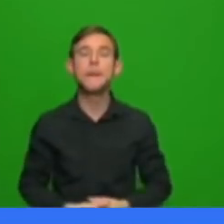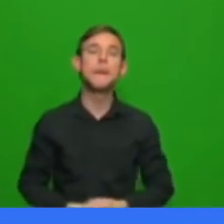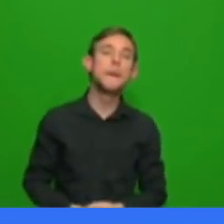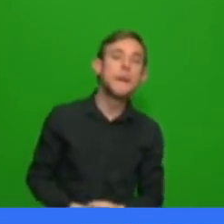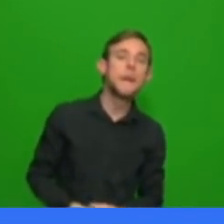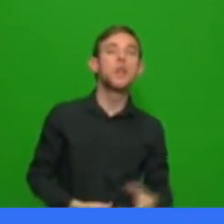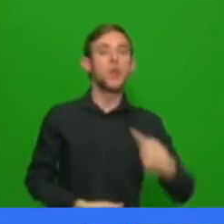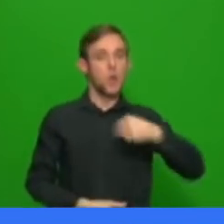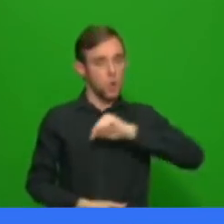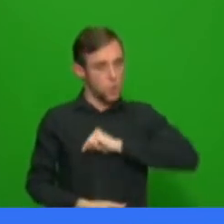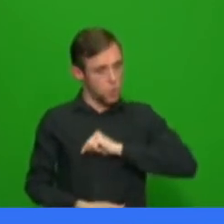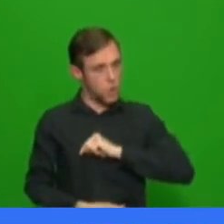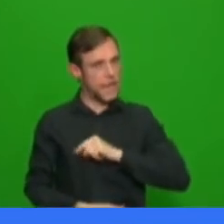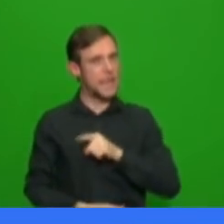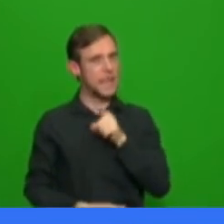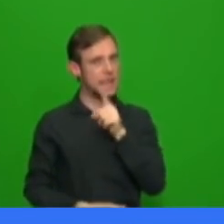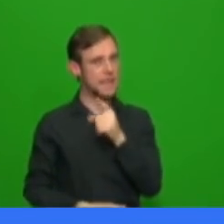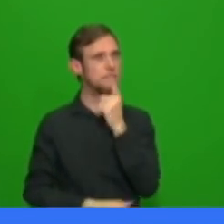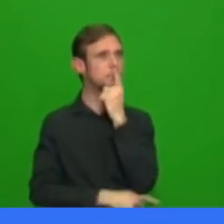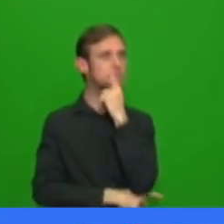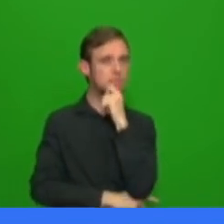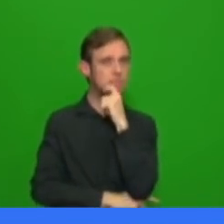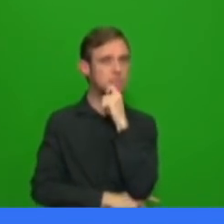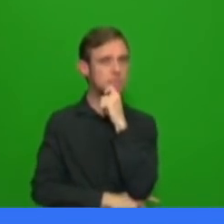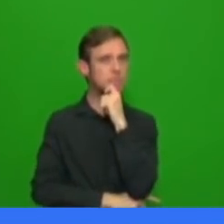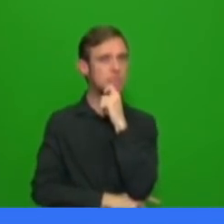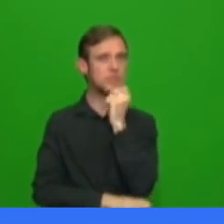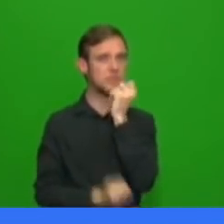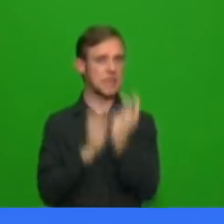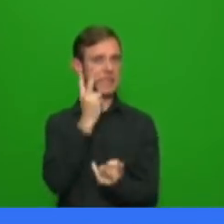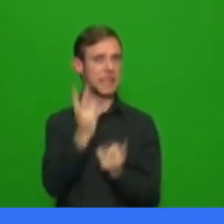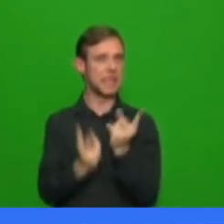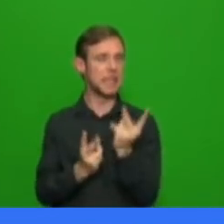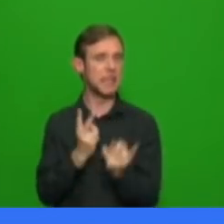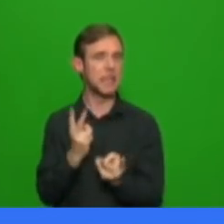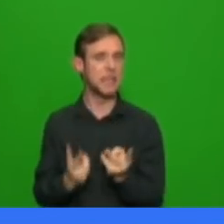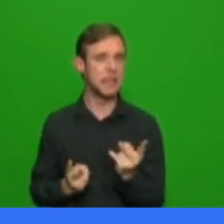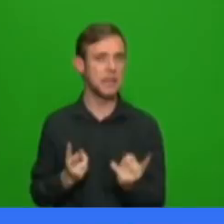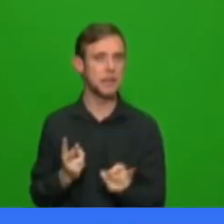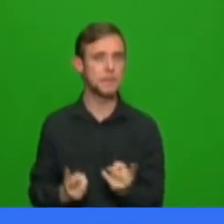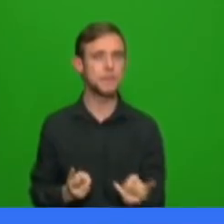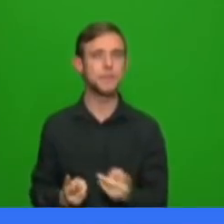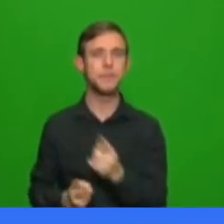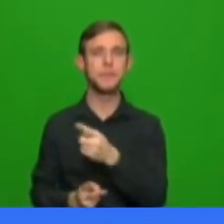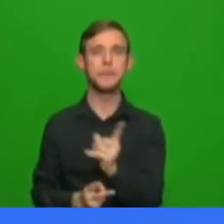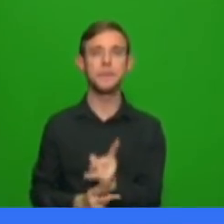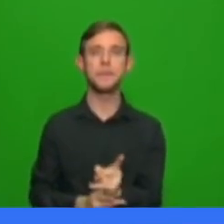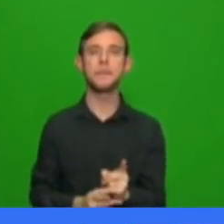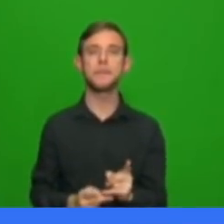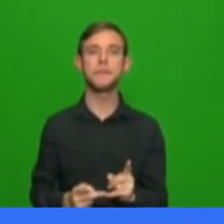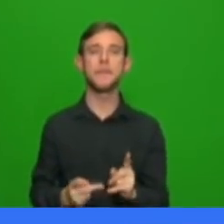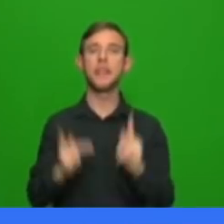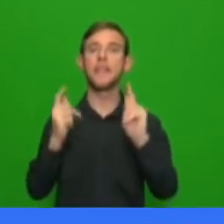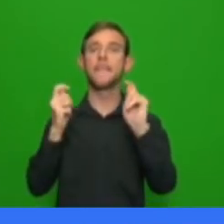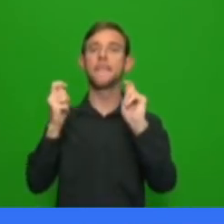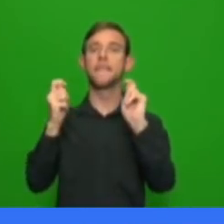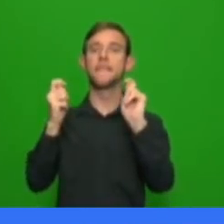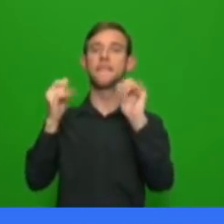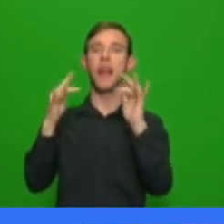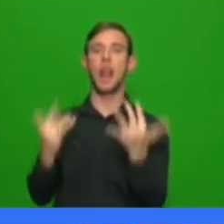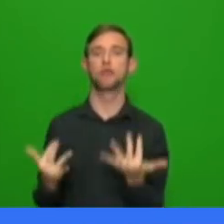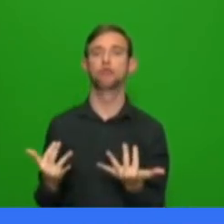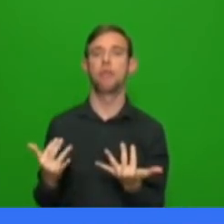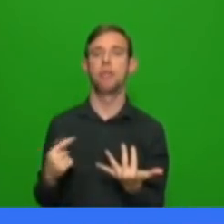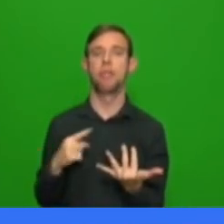we stress tested these things, and the exposure of the financial sector to